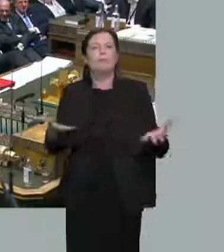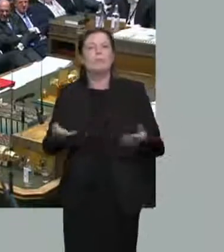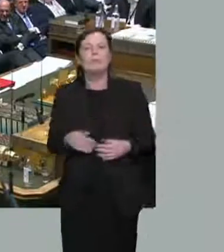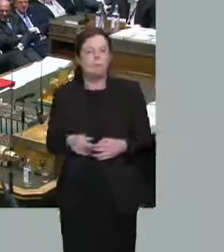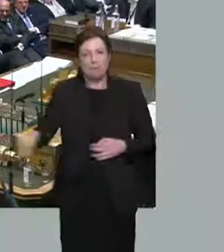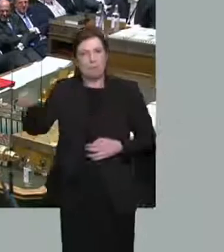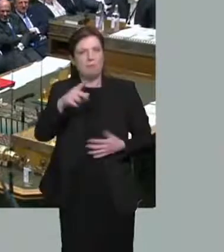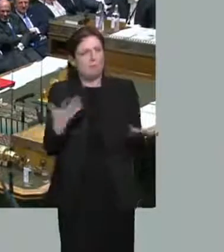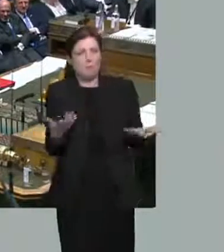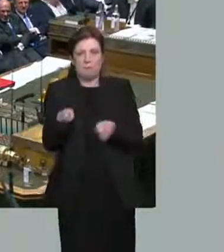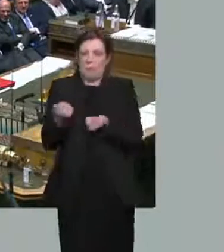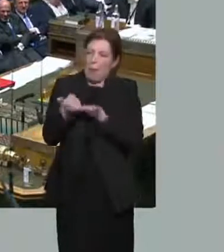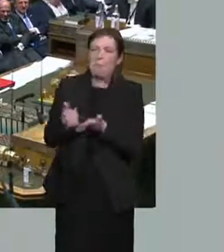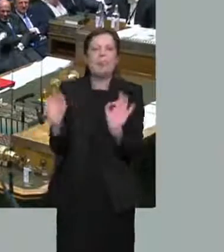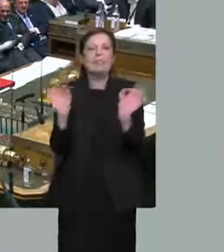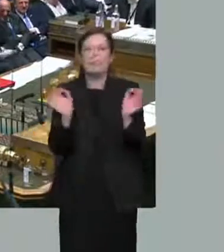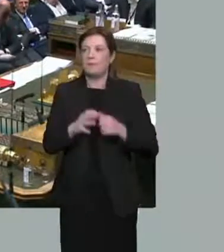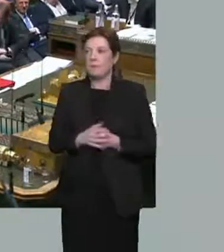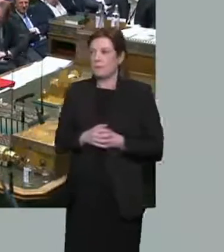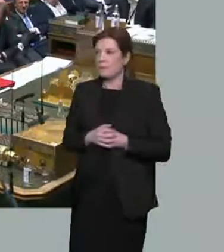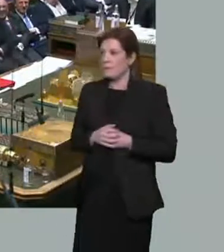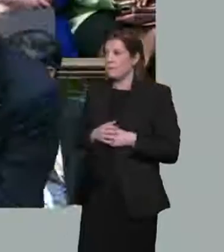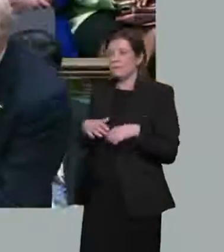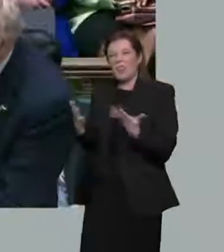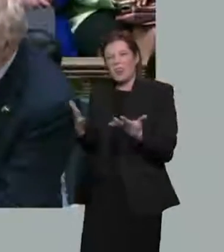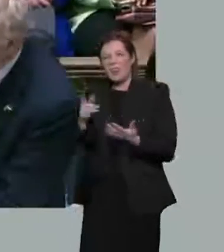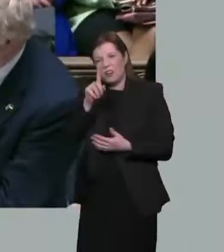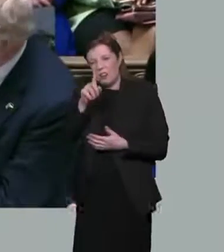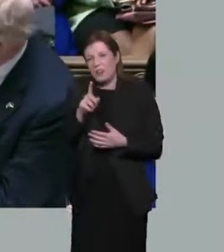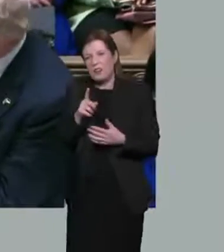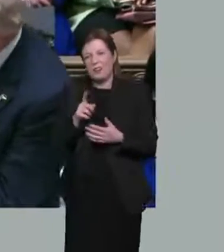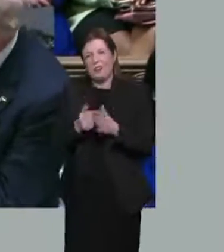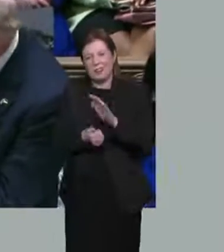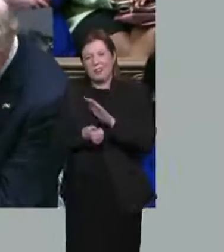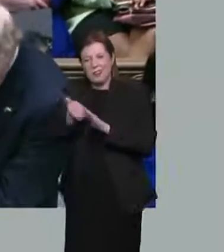Well, Mr. Speaker, the most notable practitioners of fire and rehire are,